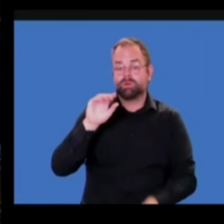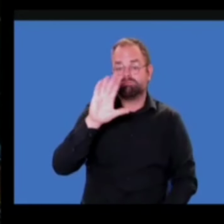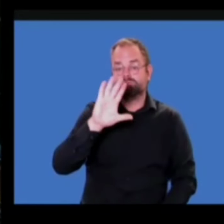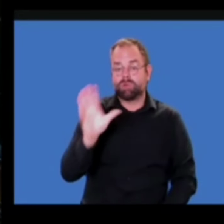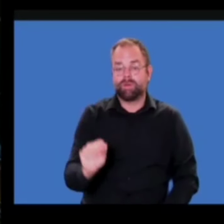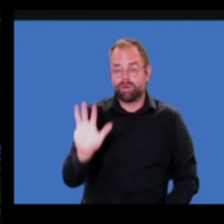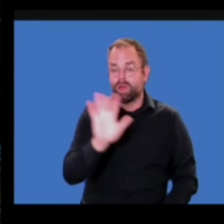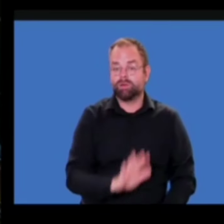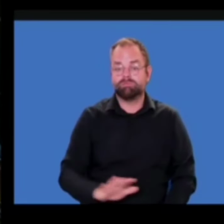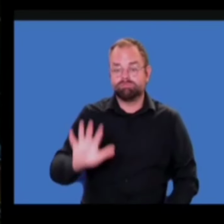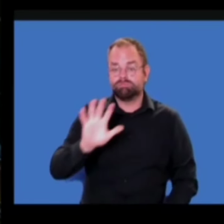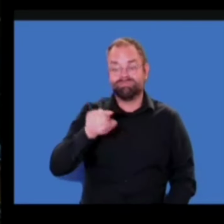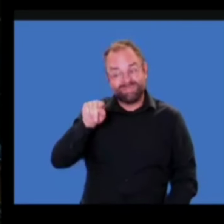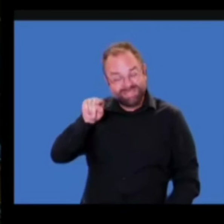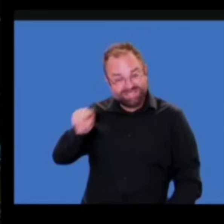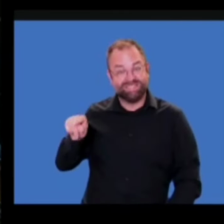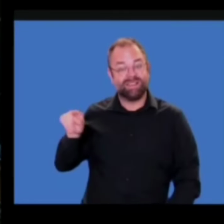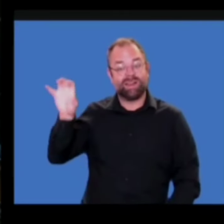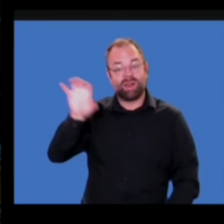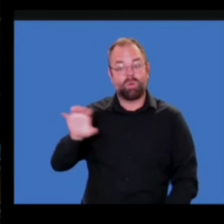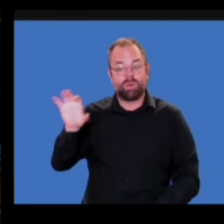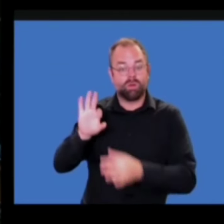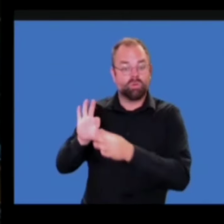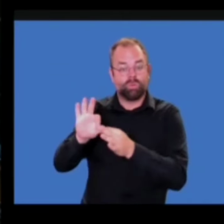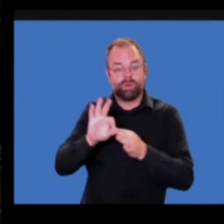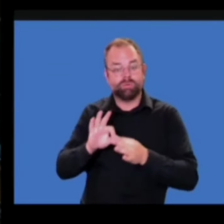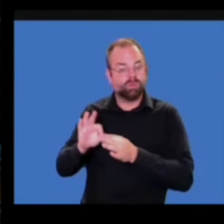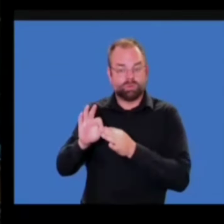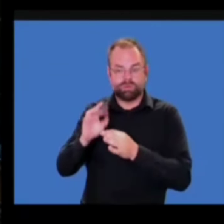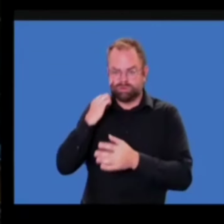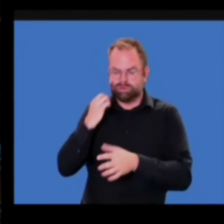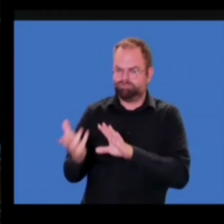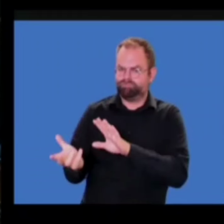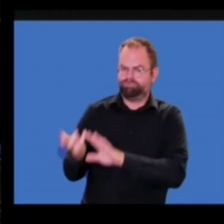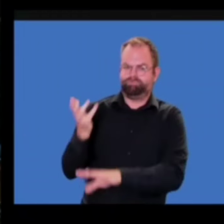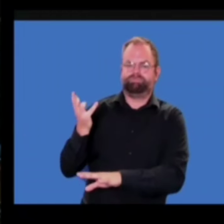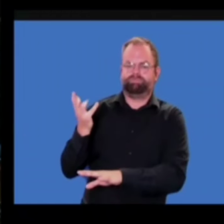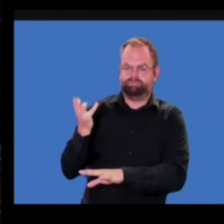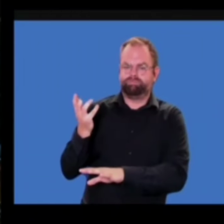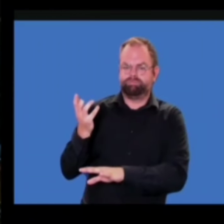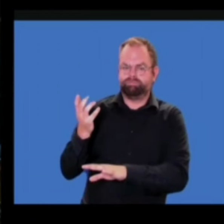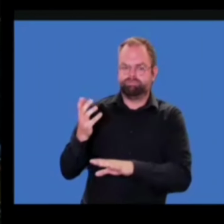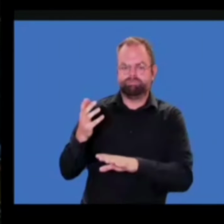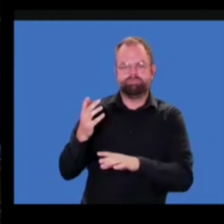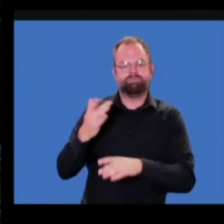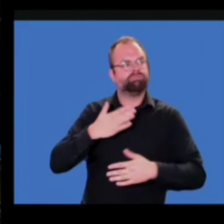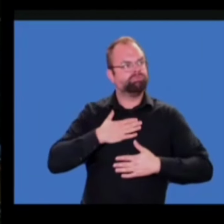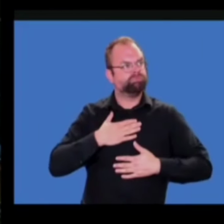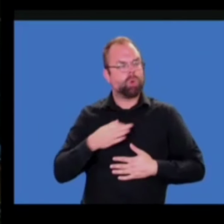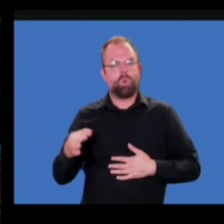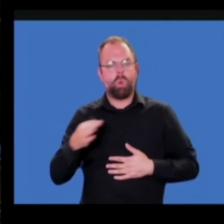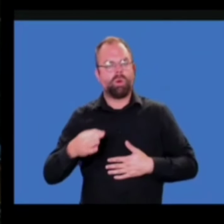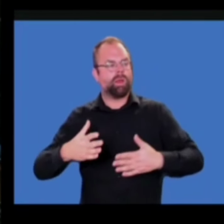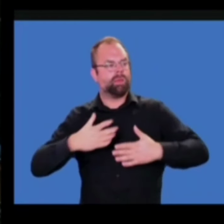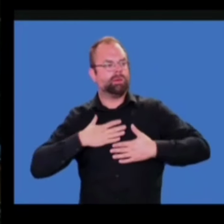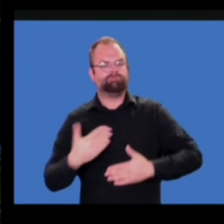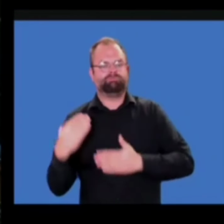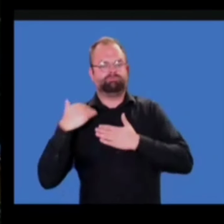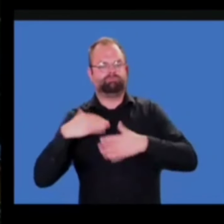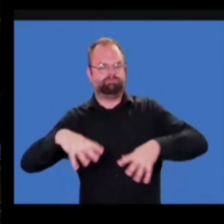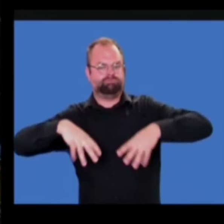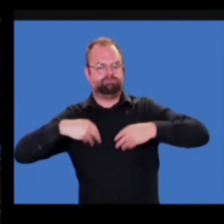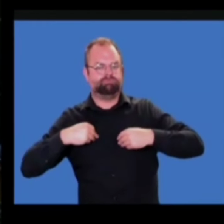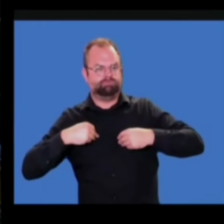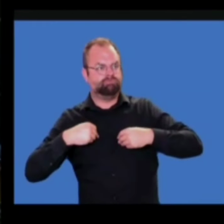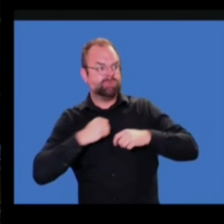Excellencies, we must also recognize the growing challenges that threaten the effectiveness of the